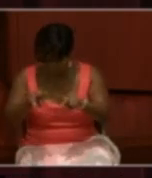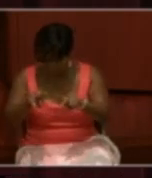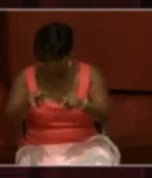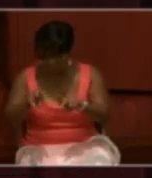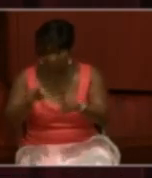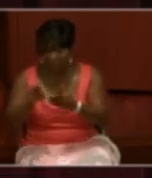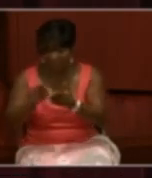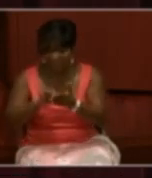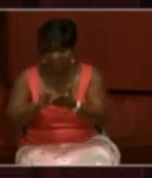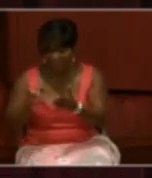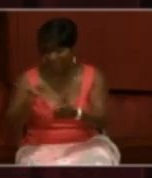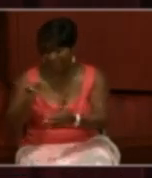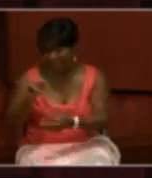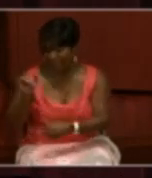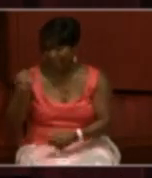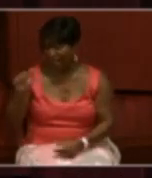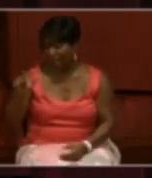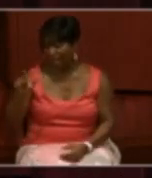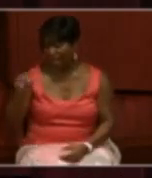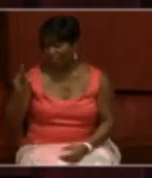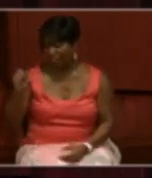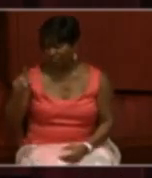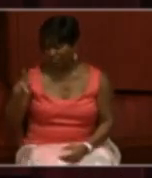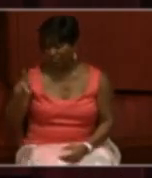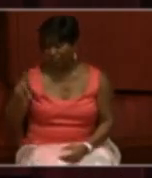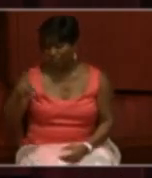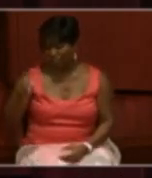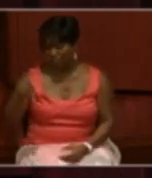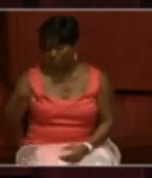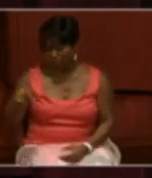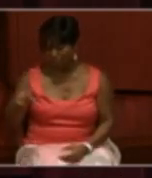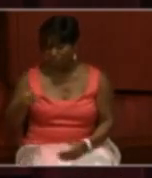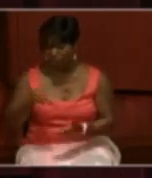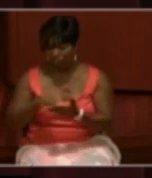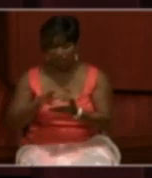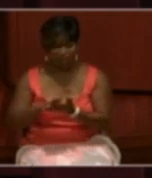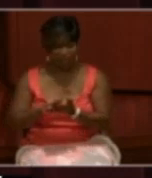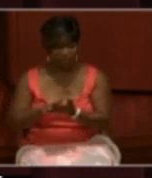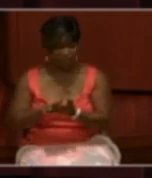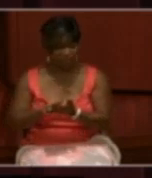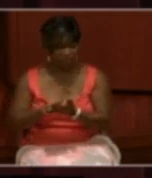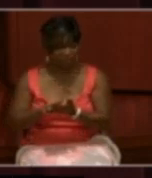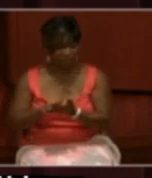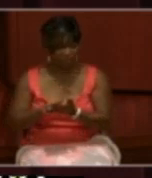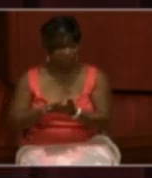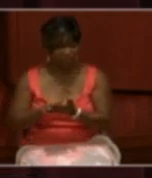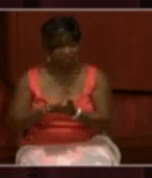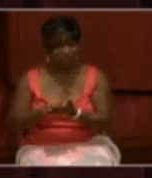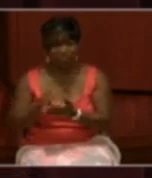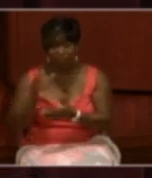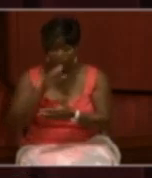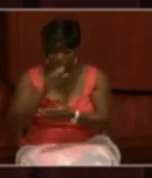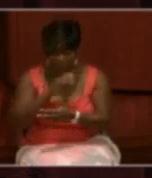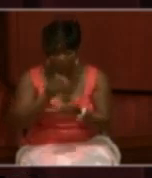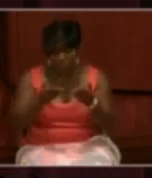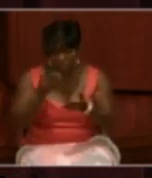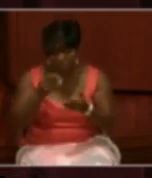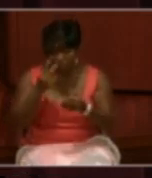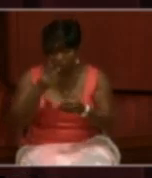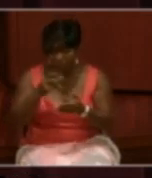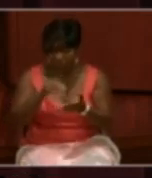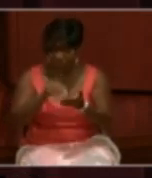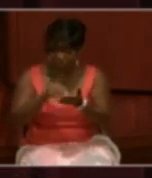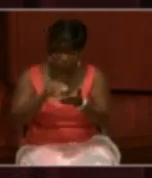to Alfred Pope's Freedman's Bank record, you know, once you look at the account, you may see some type of notation